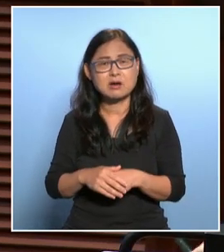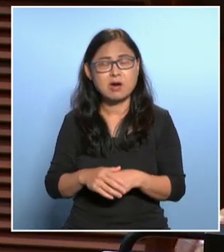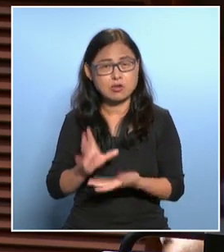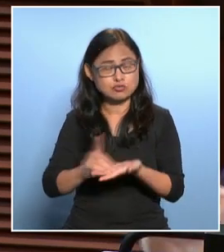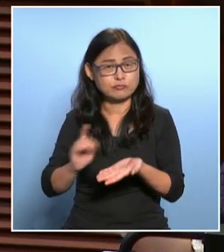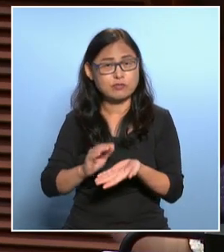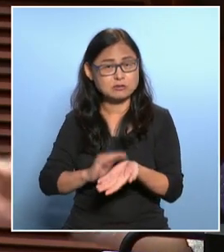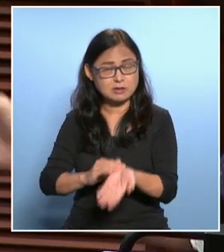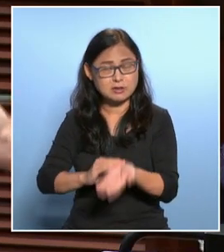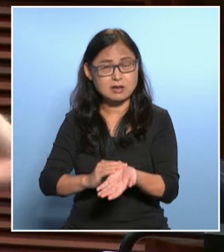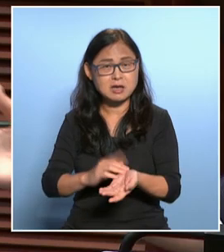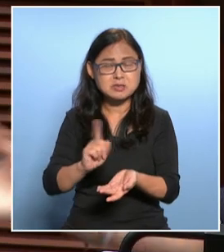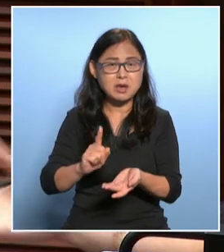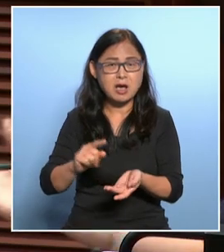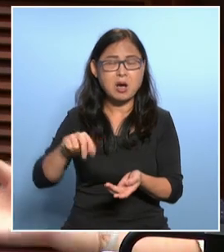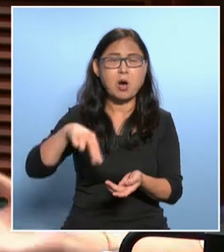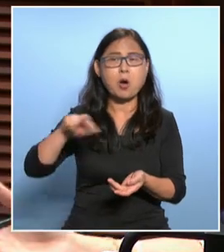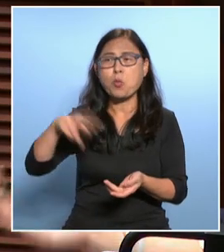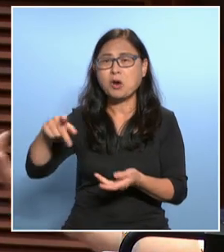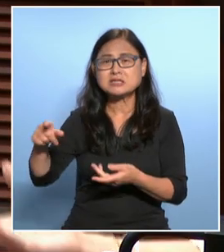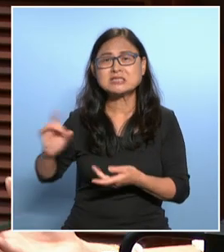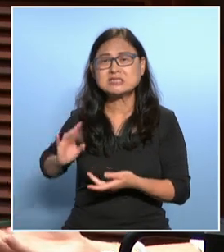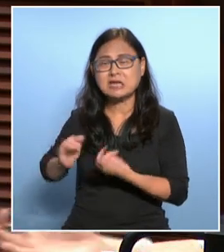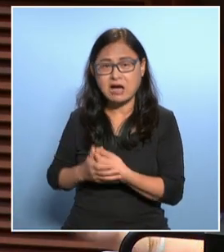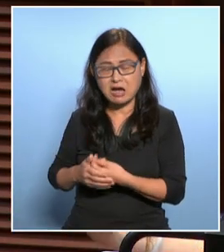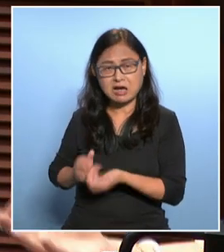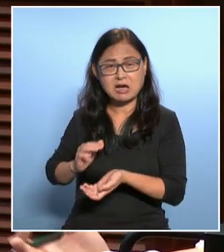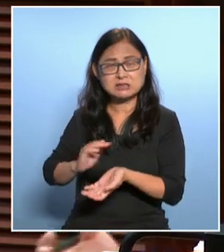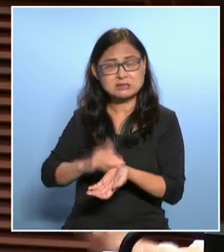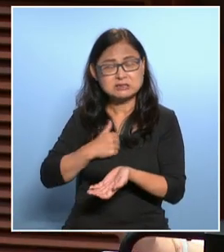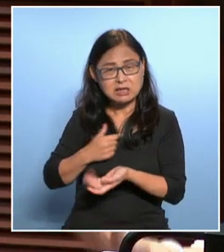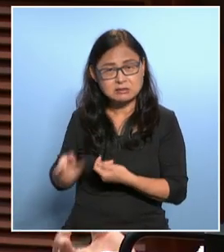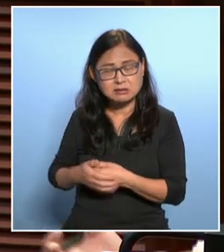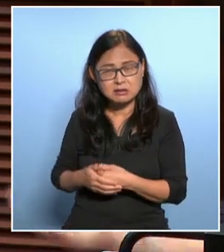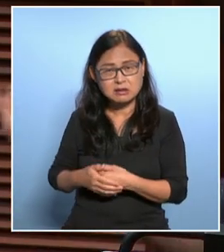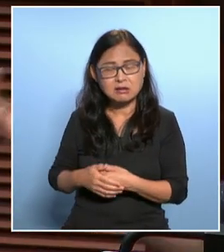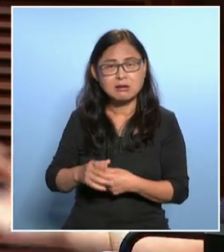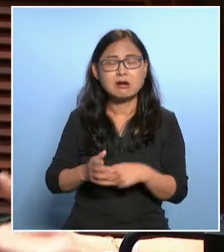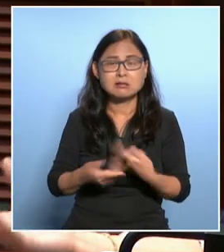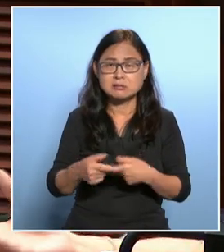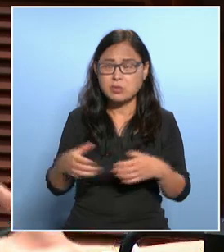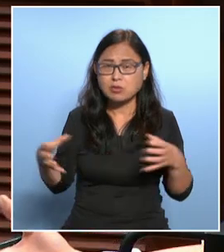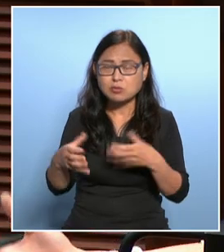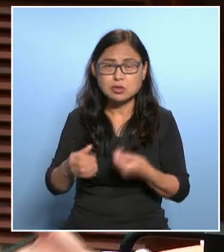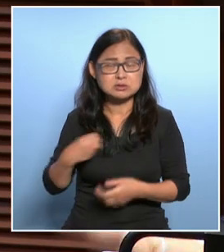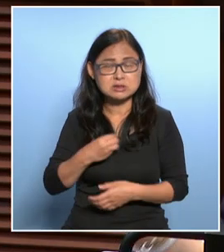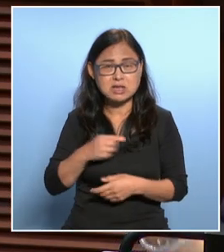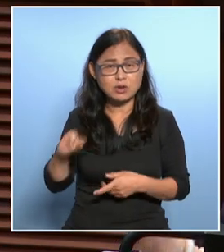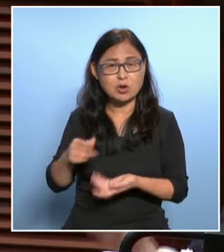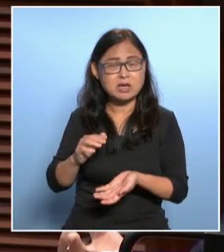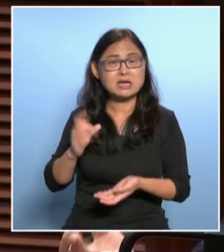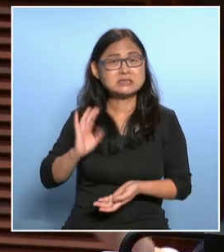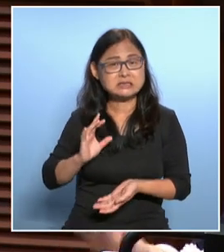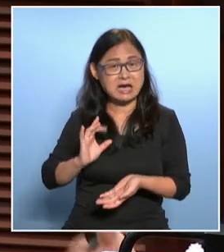expensive. Now, for those who are using the specialist outpatient service, why would they go to the private